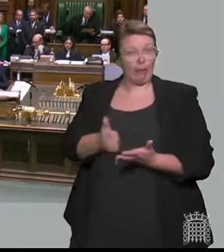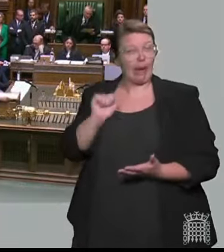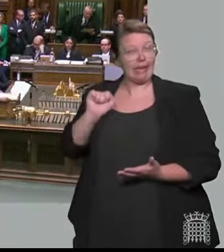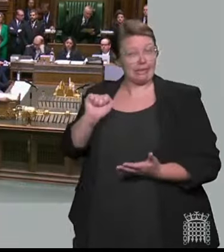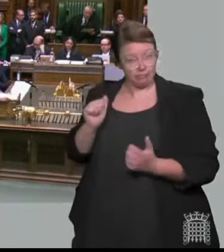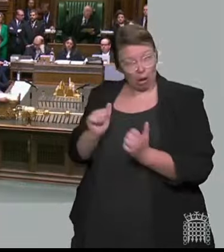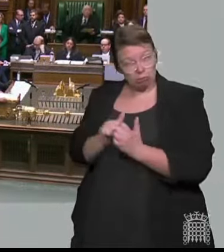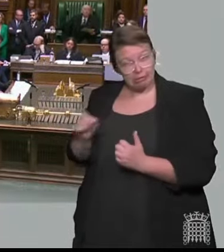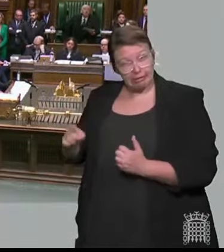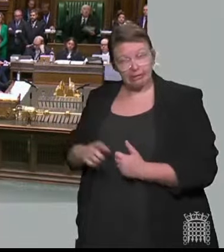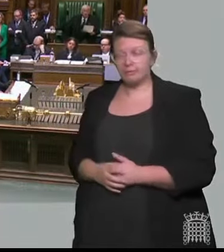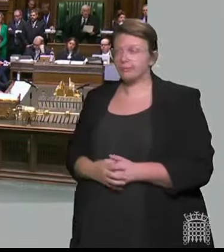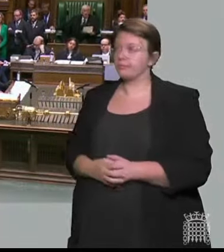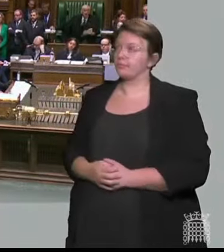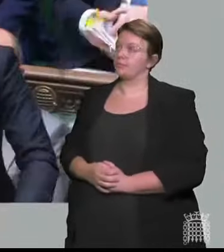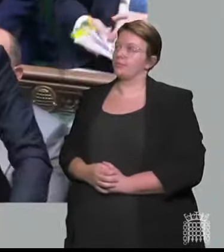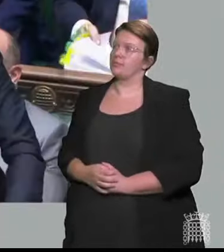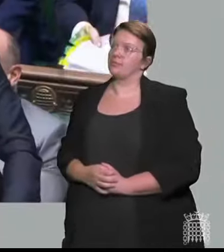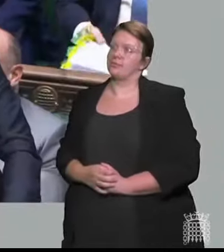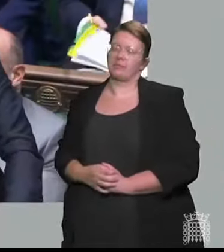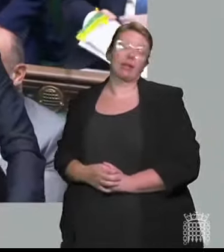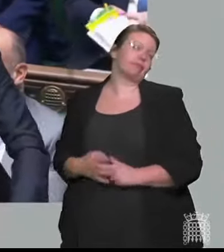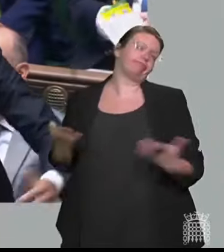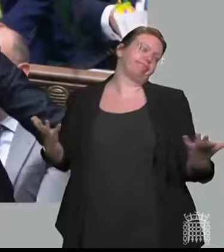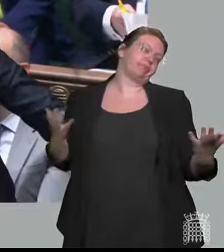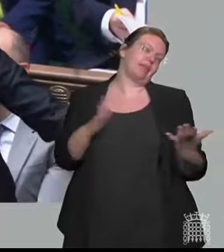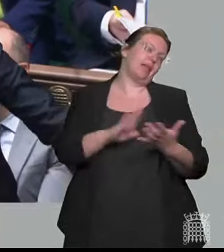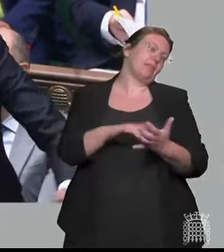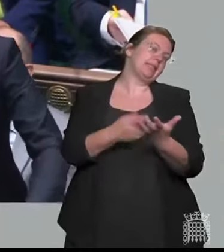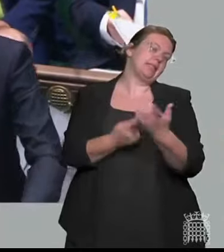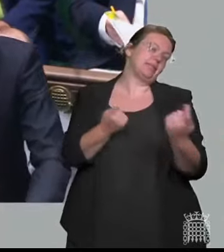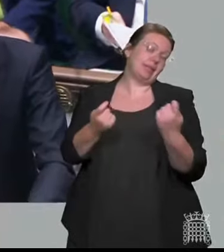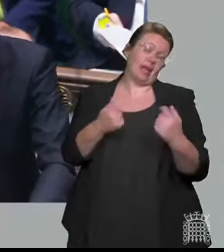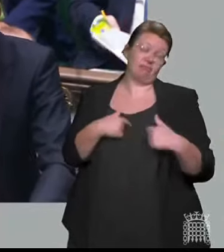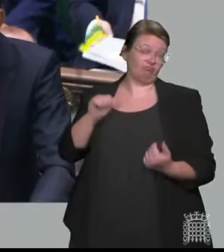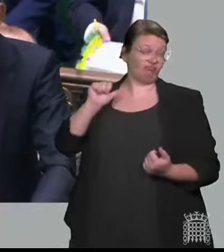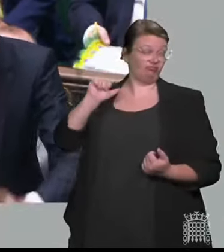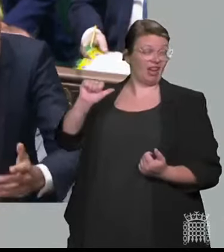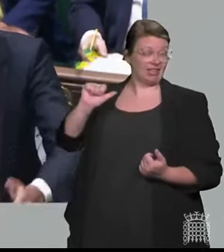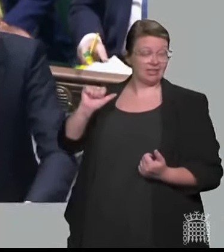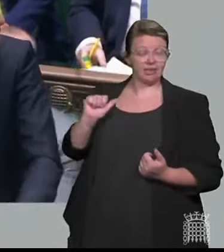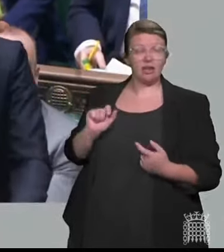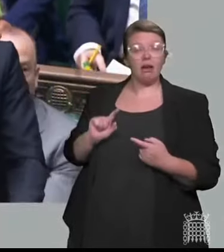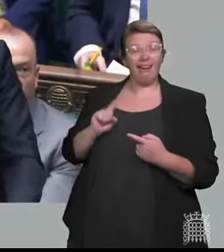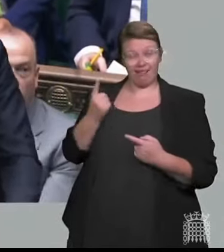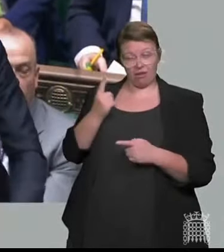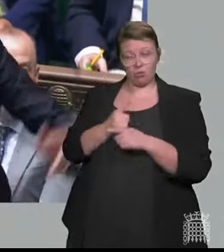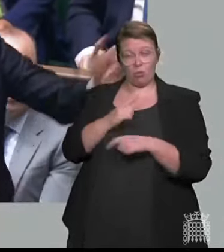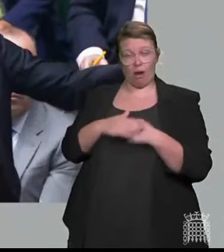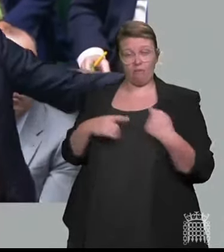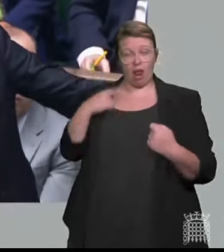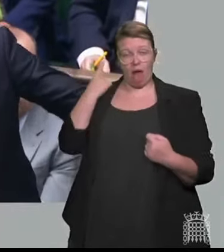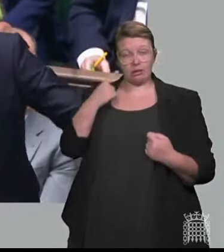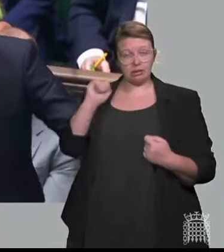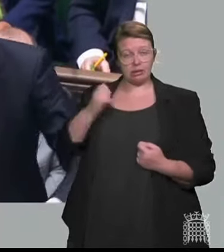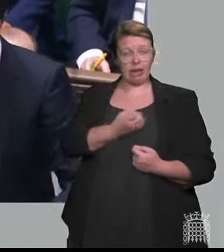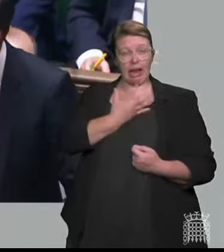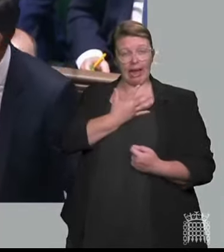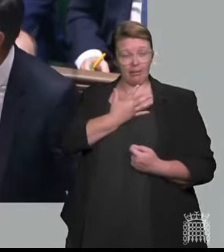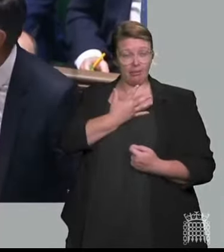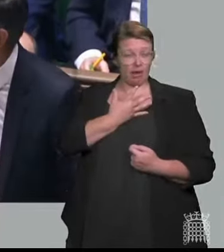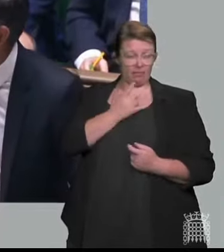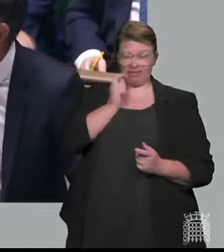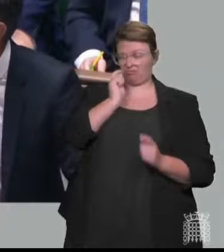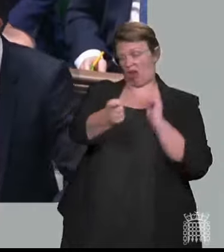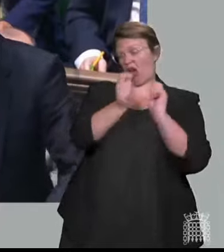Mr. Speaker, my honourable friend is exactly right. We started by hearing how Labour in London are charging hard-working people with ULEZ. Now